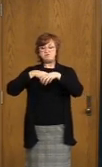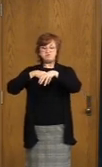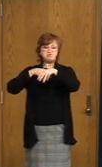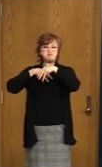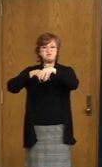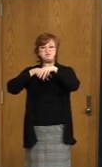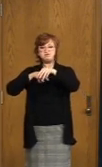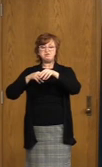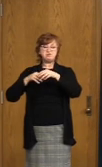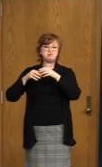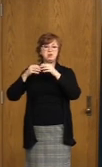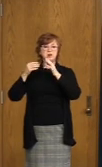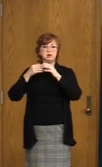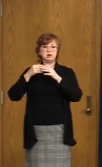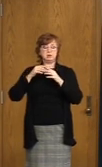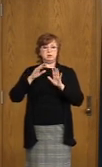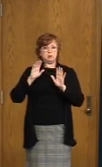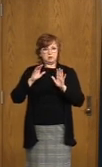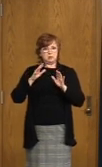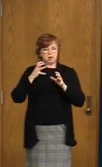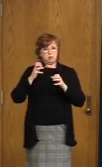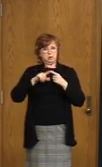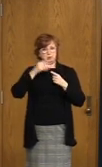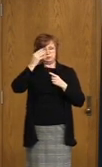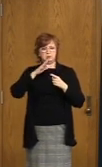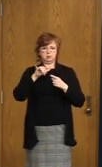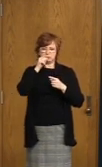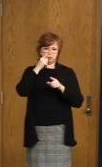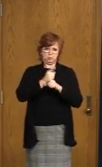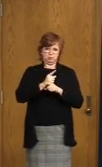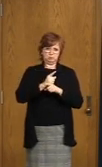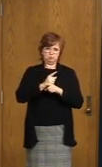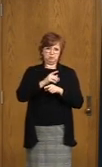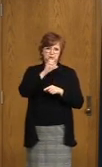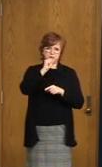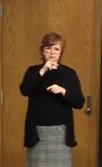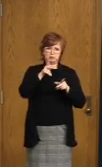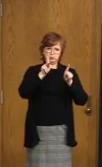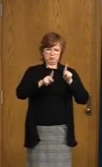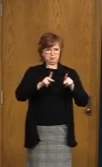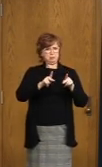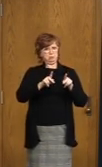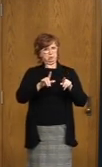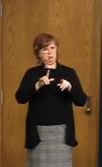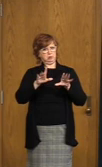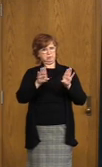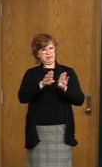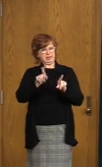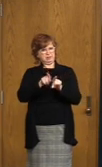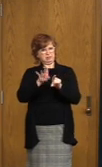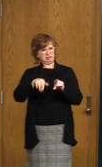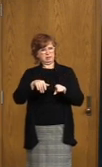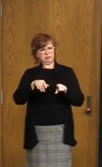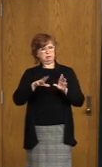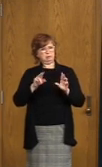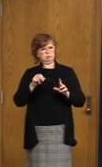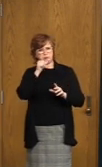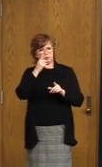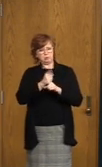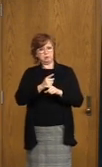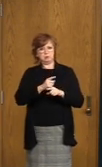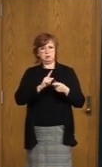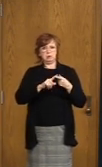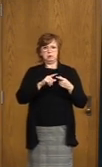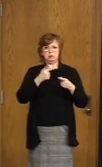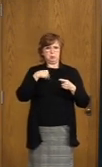Shahab, that Saskatchewan is a much better place with Dr. Shahab here doing what he does each and every day. Saskatchewan is a